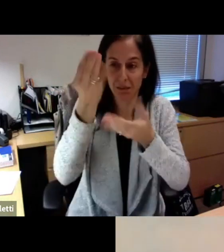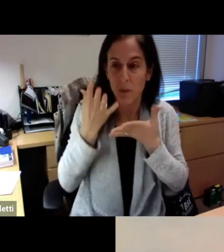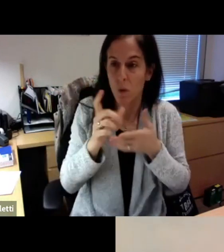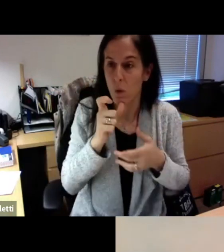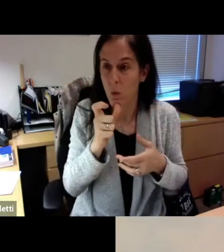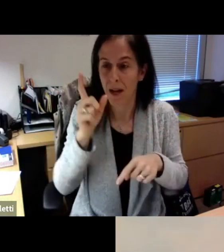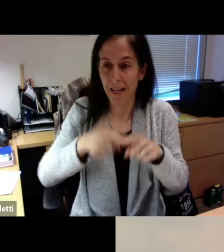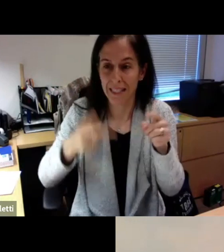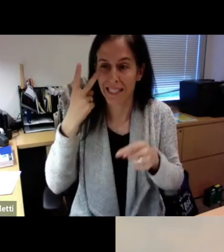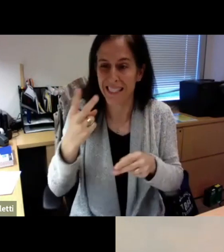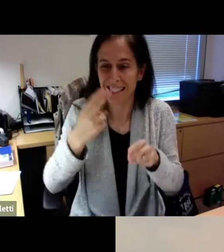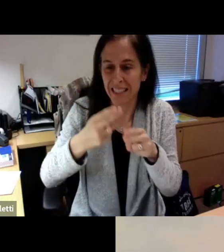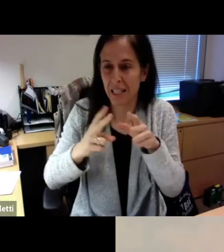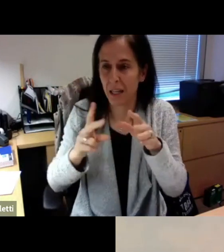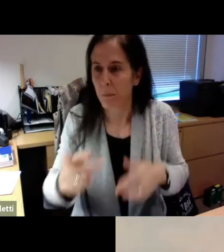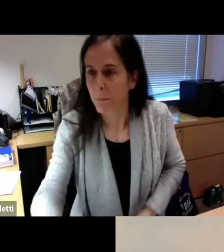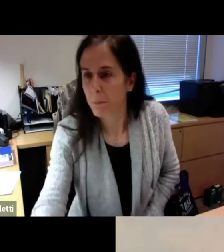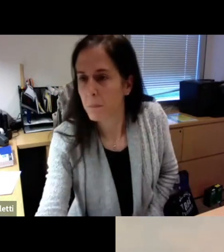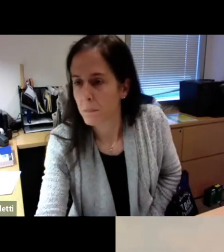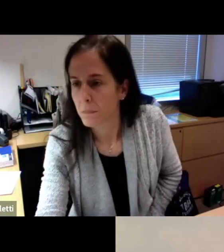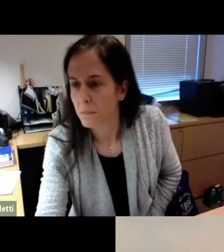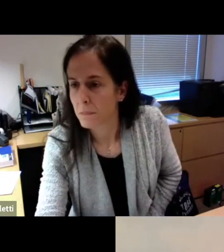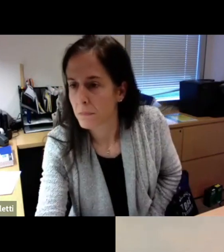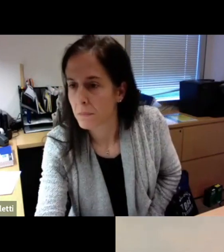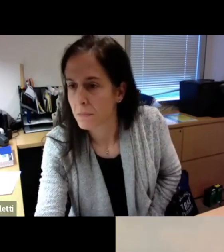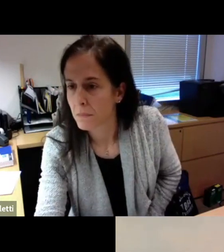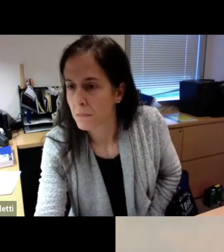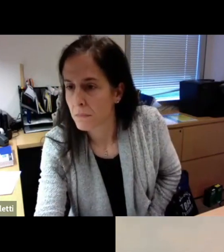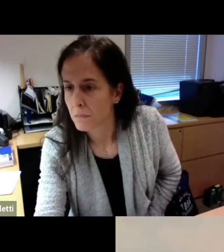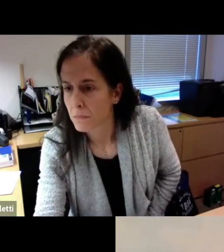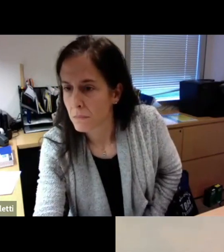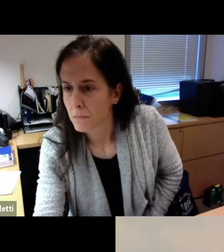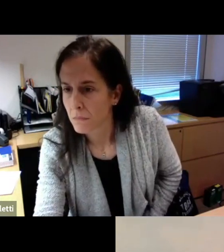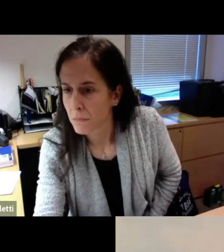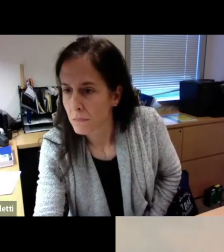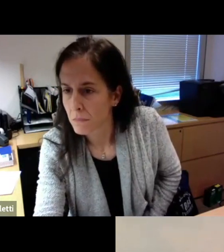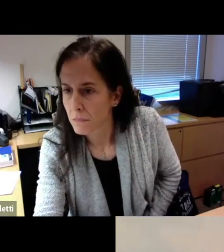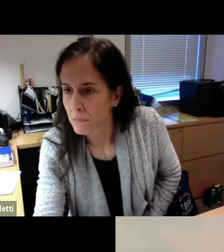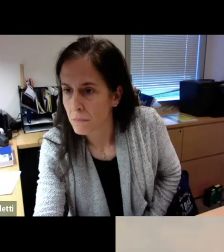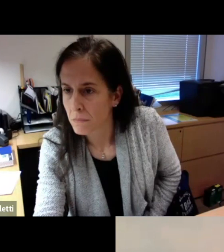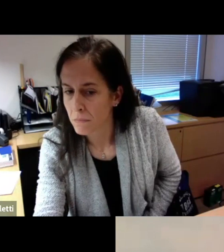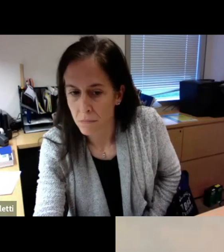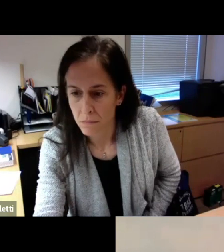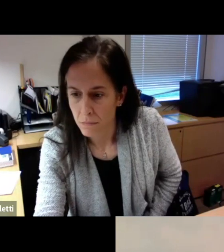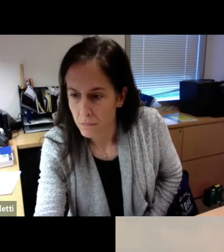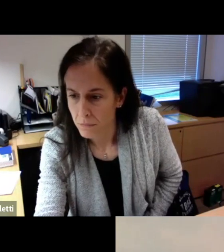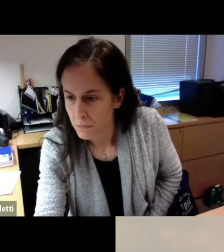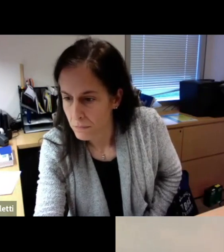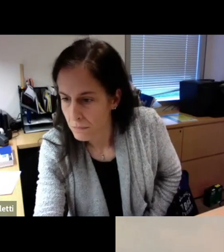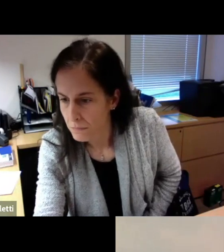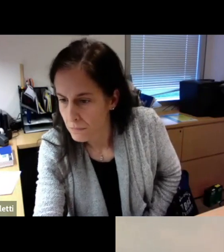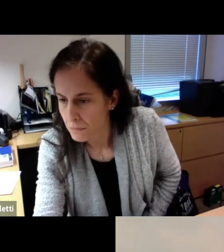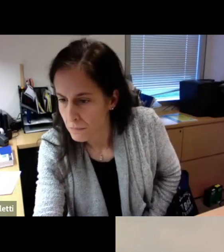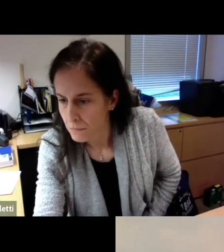If the CART transcriber is here, if you wouldn't mind letting me know, perhaps in the chat. I cannot tell by the names